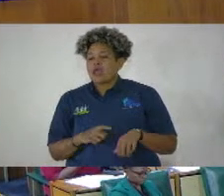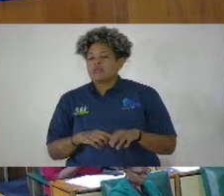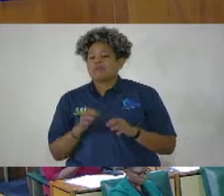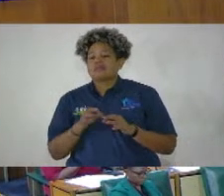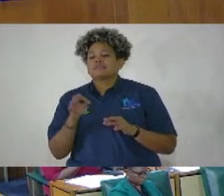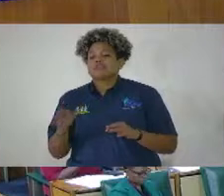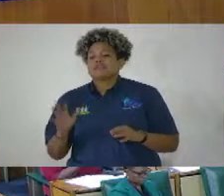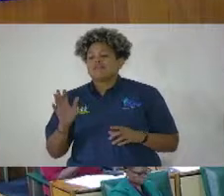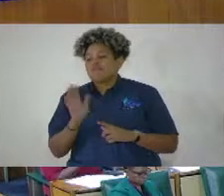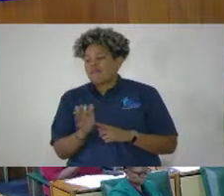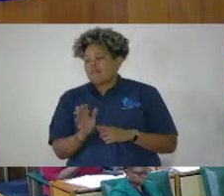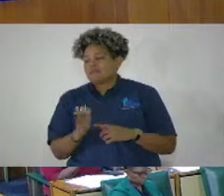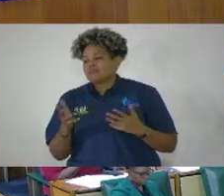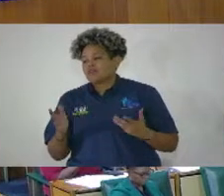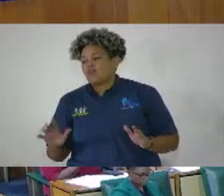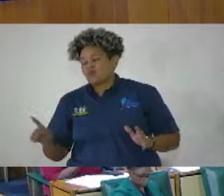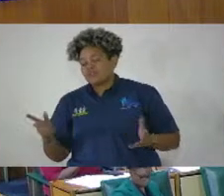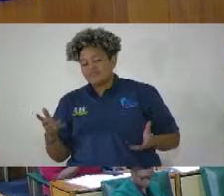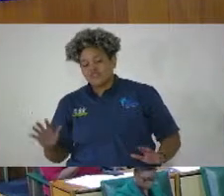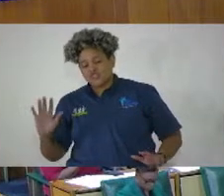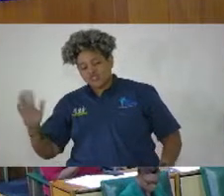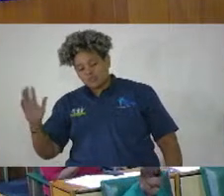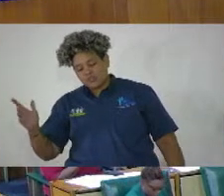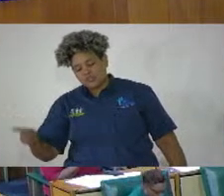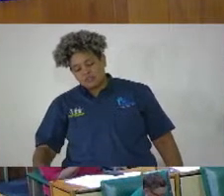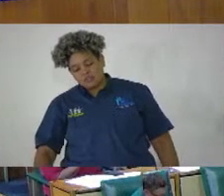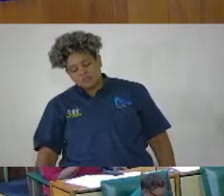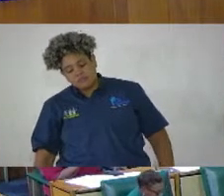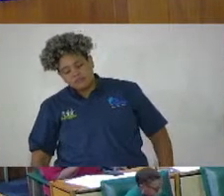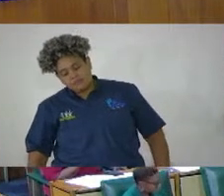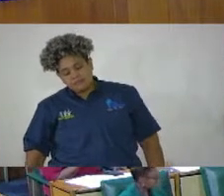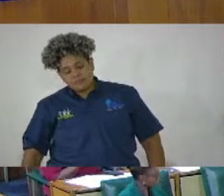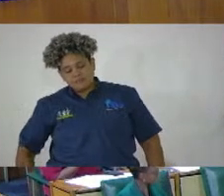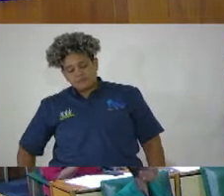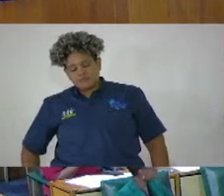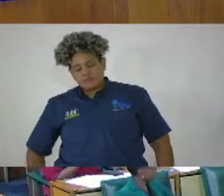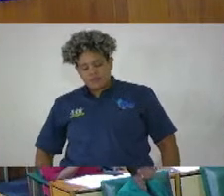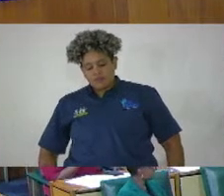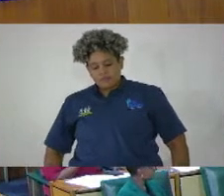extended to enable him to complete the